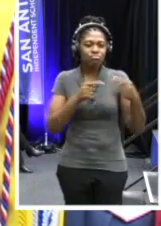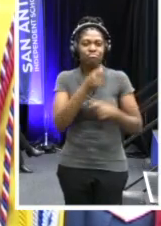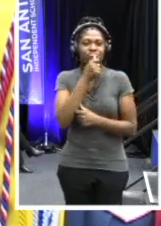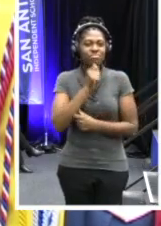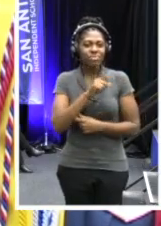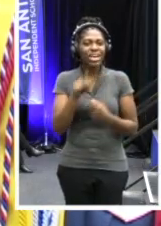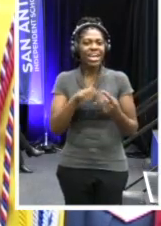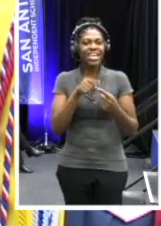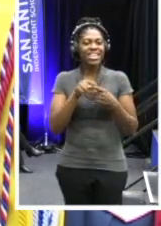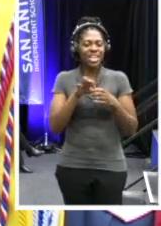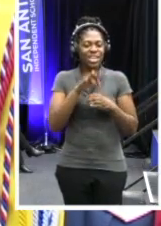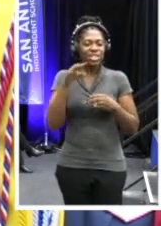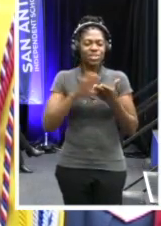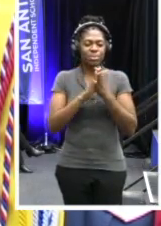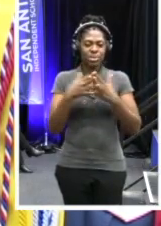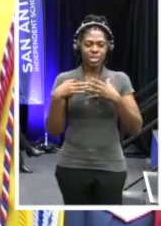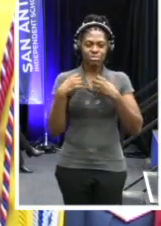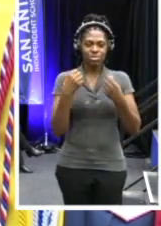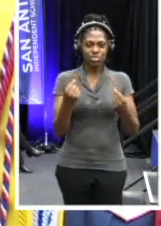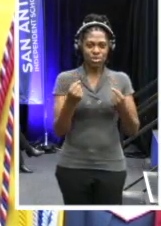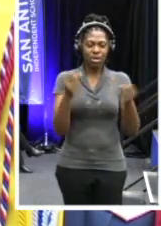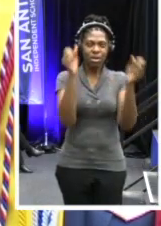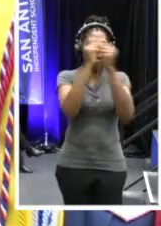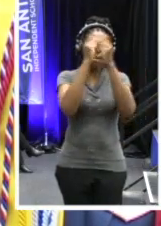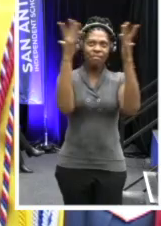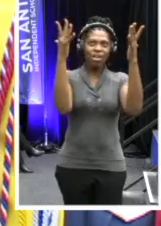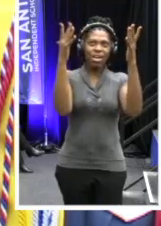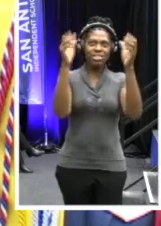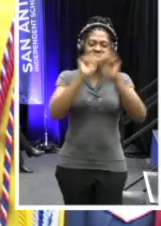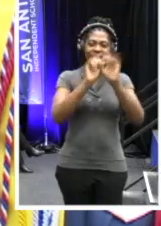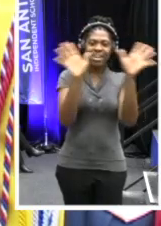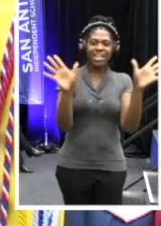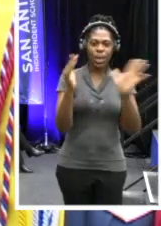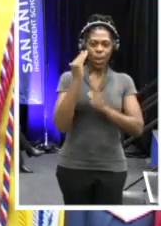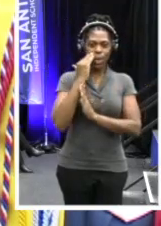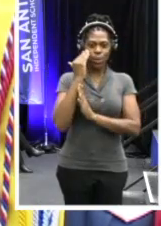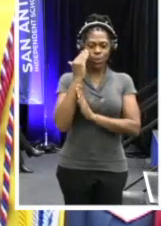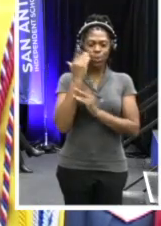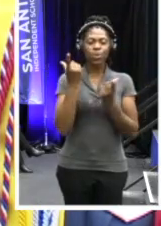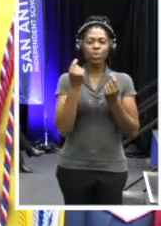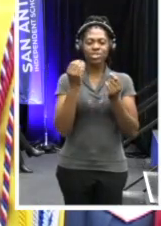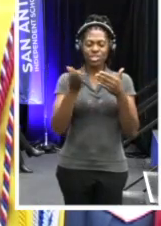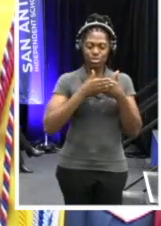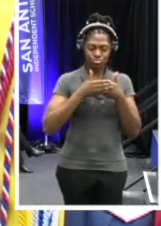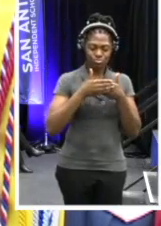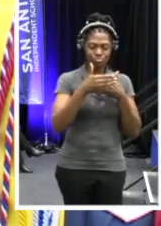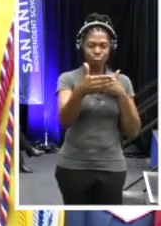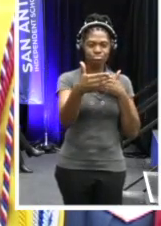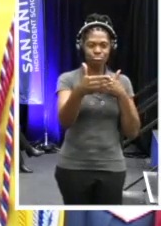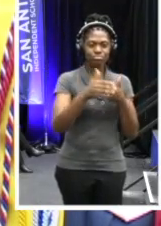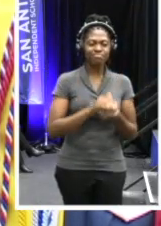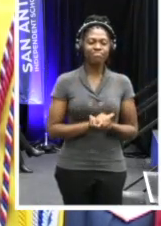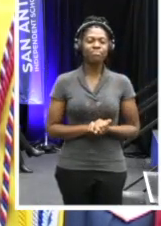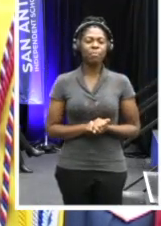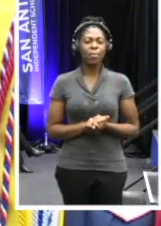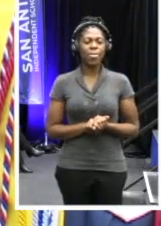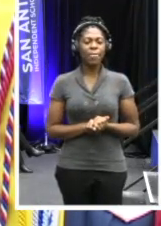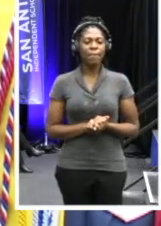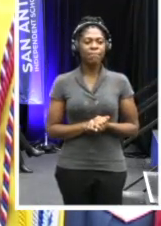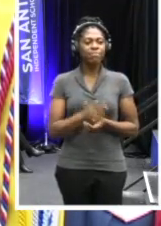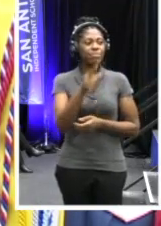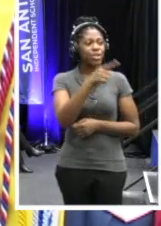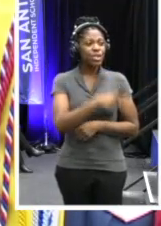strengthened, vision cleared, ambition inspired, and success achieved. You are